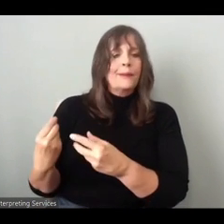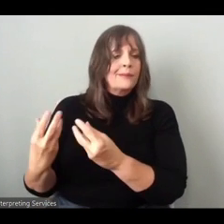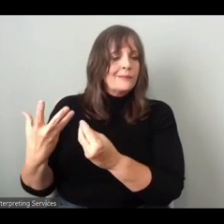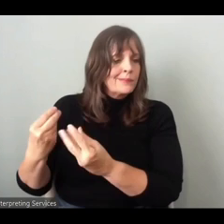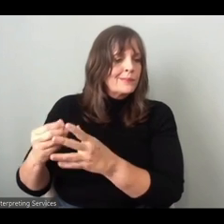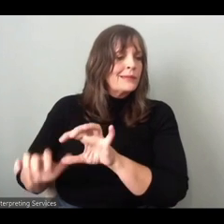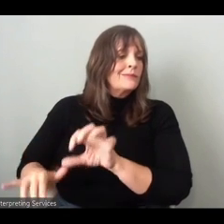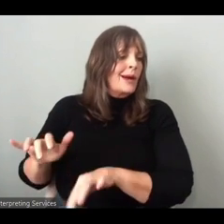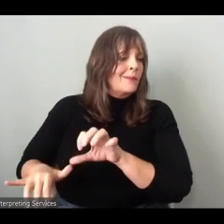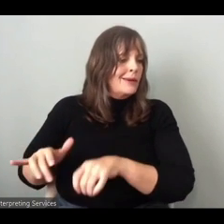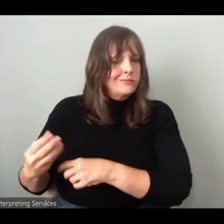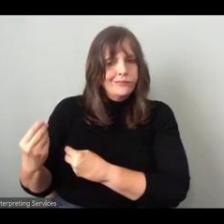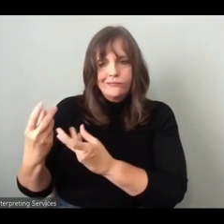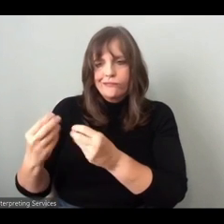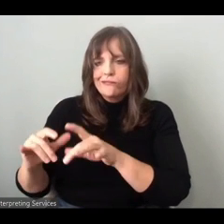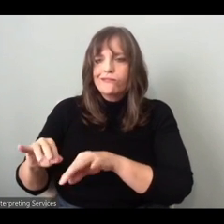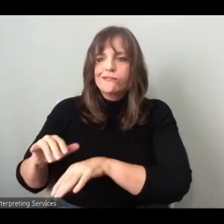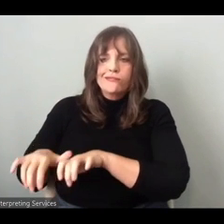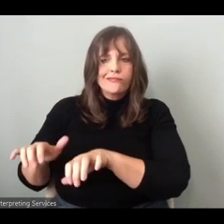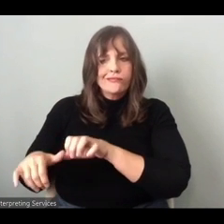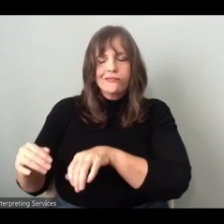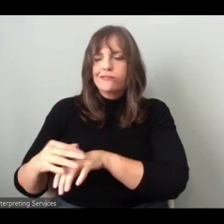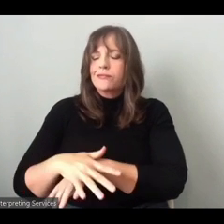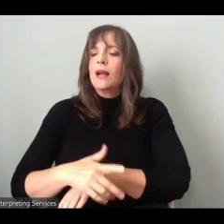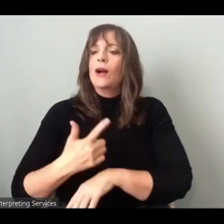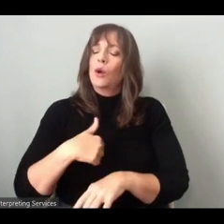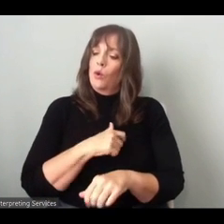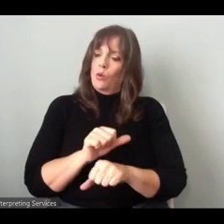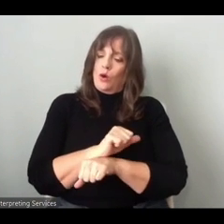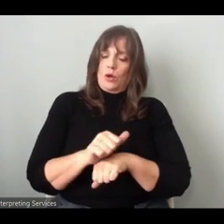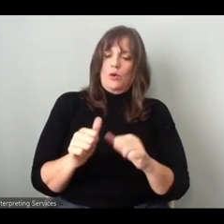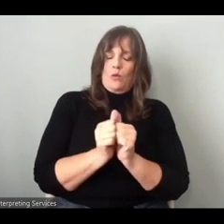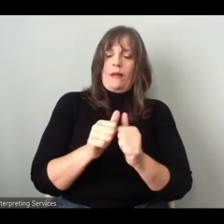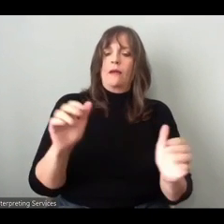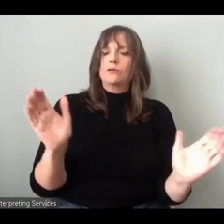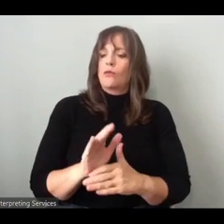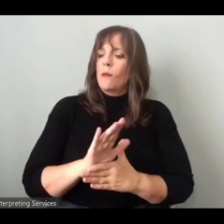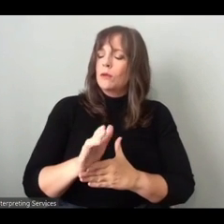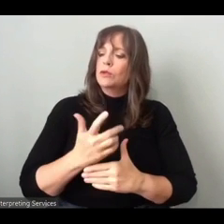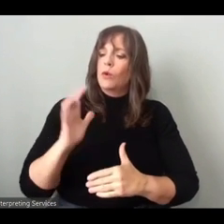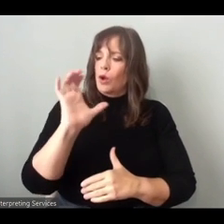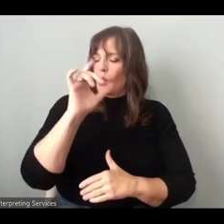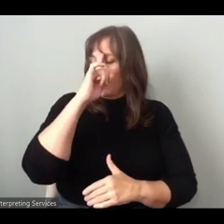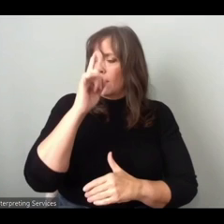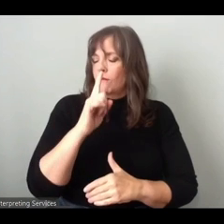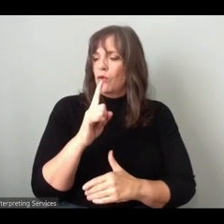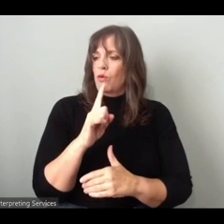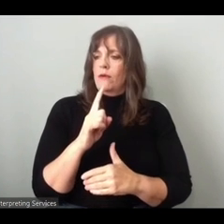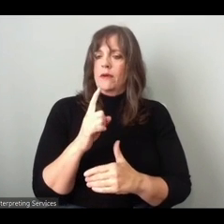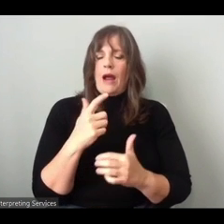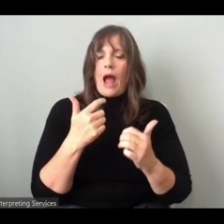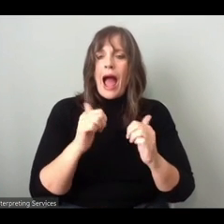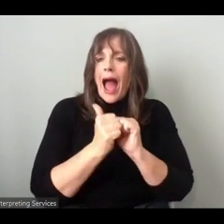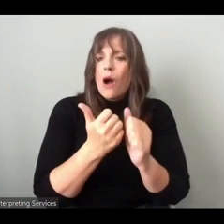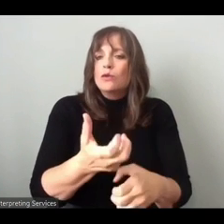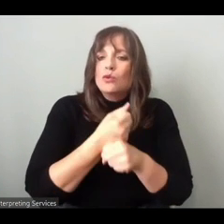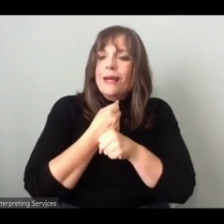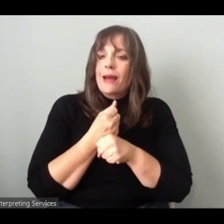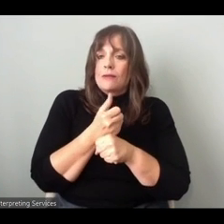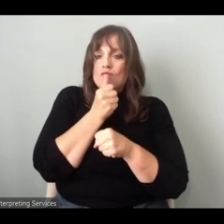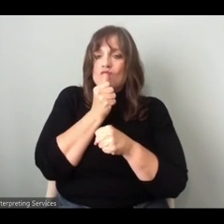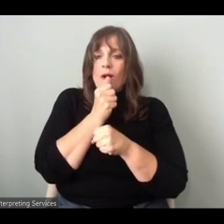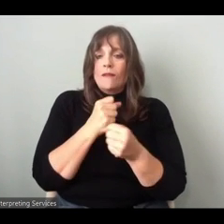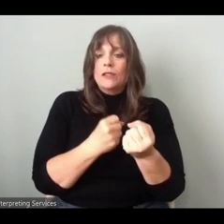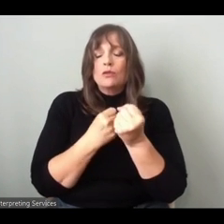contractors, and small businesses. We hope that that's the way that we can get, that we can really leverage private support. We also convinced the